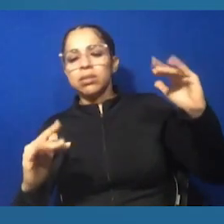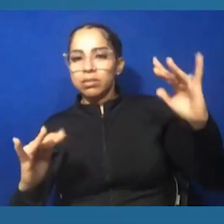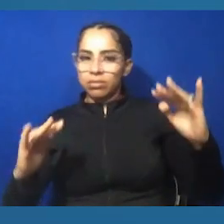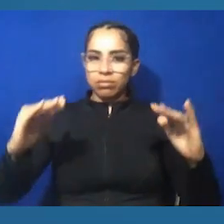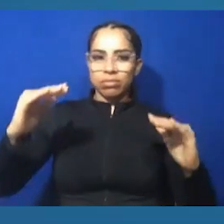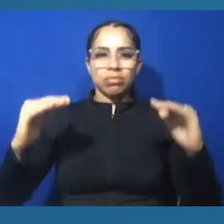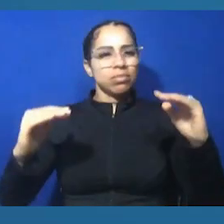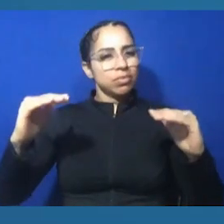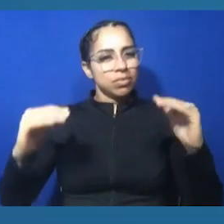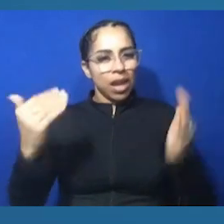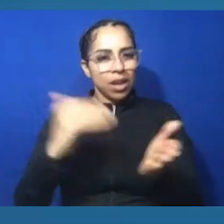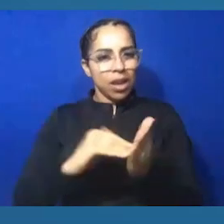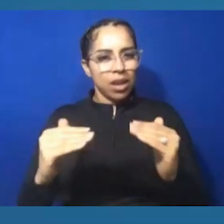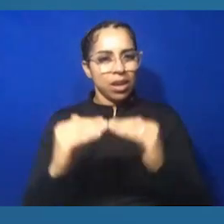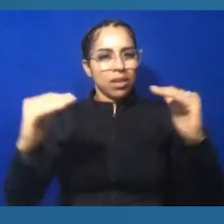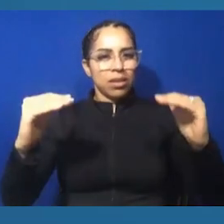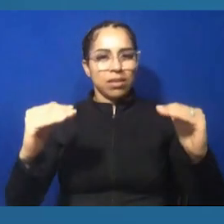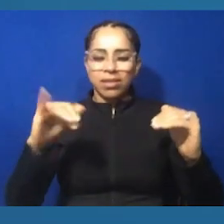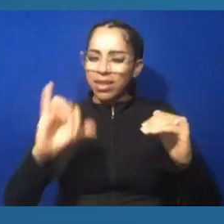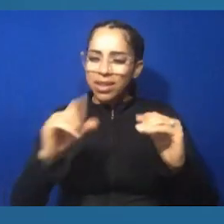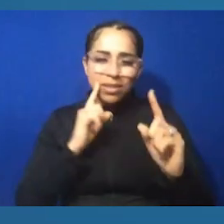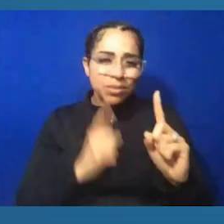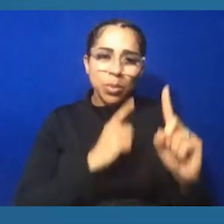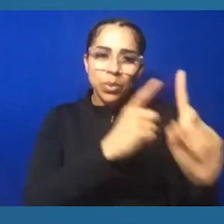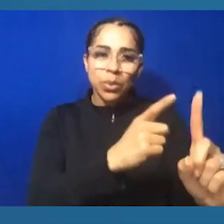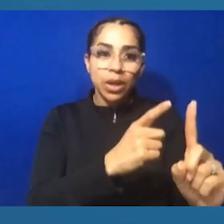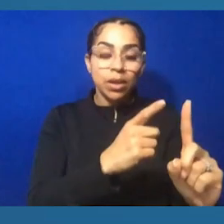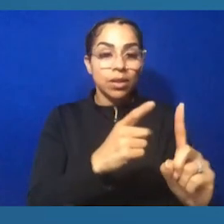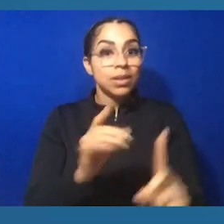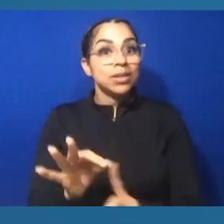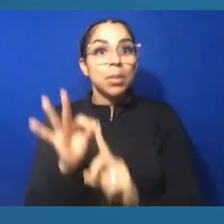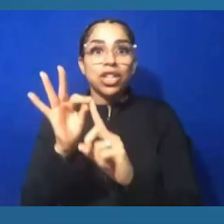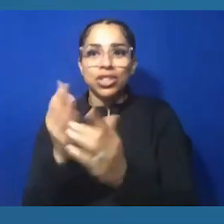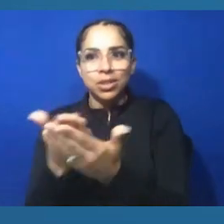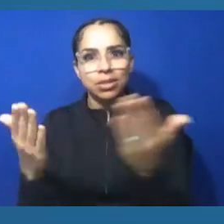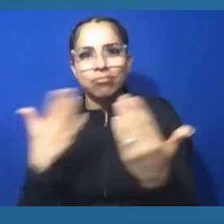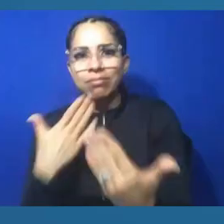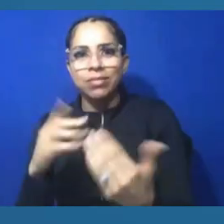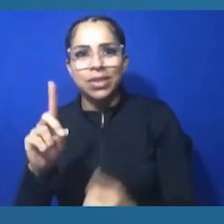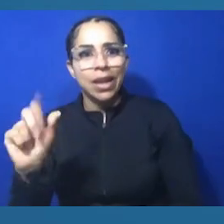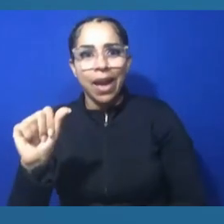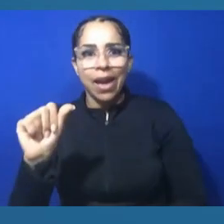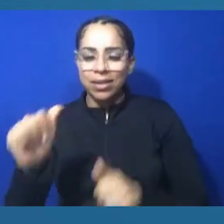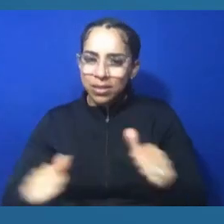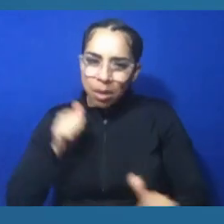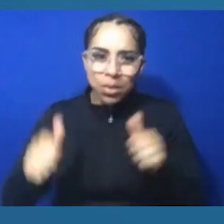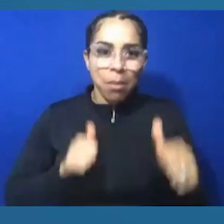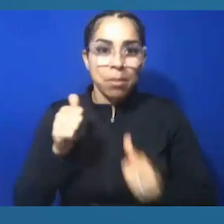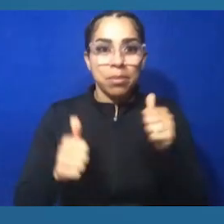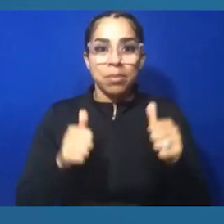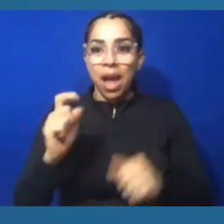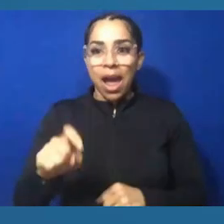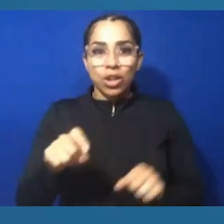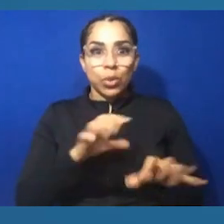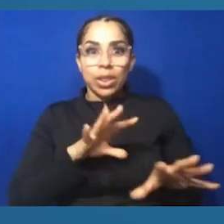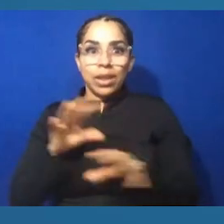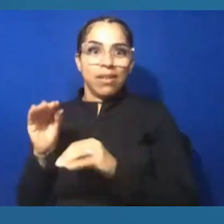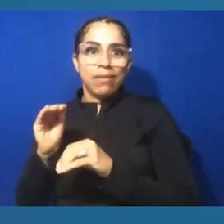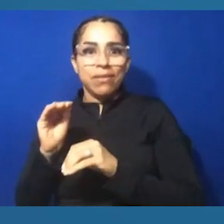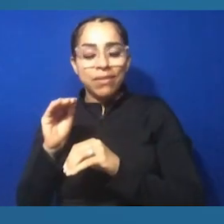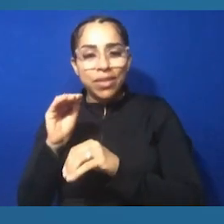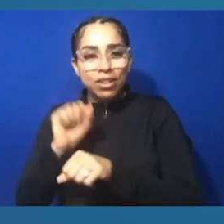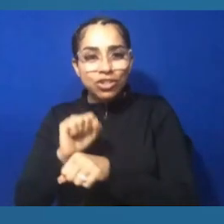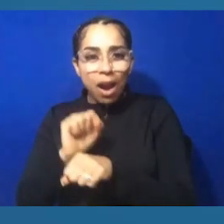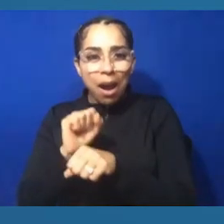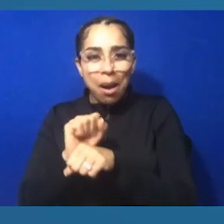justice. And especially our DAs who stepped up and had to leave their jobs and be on late-night